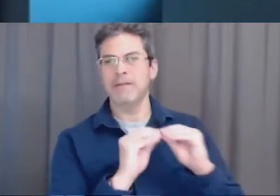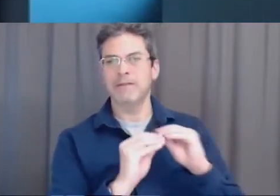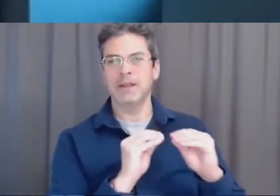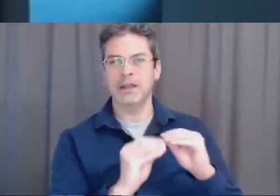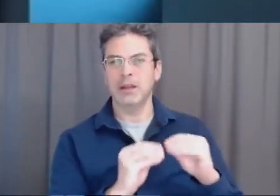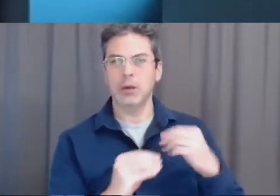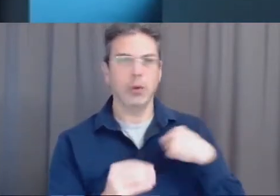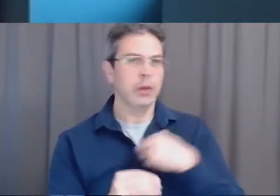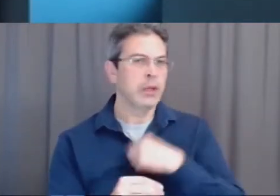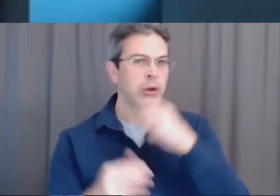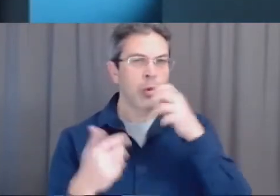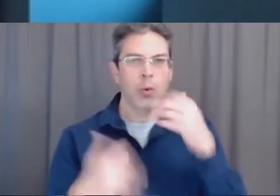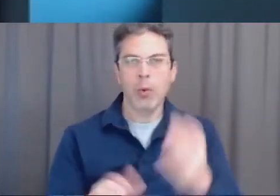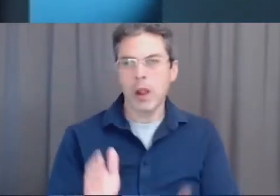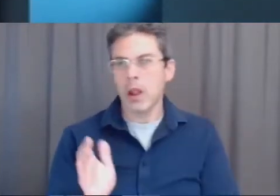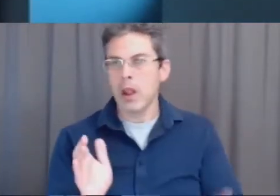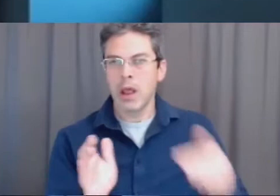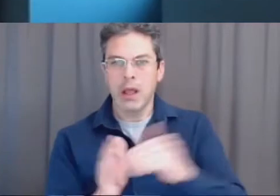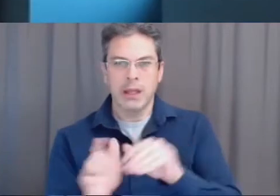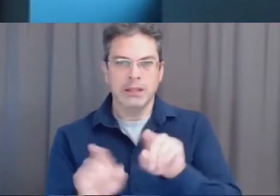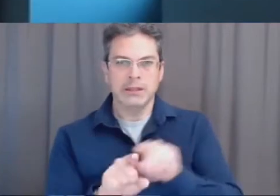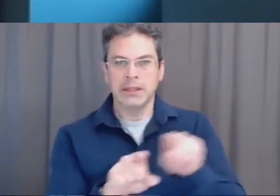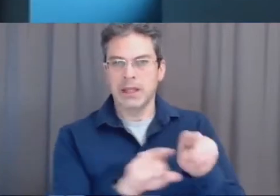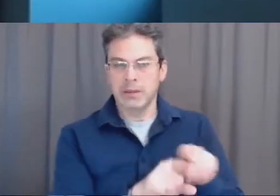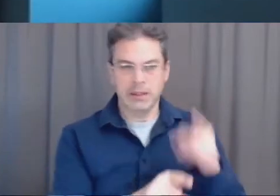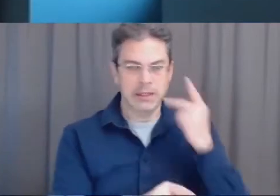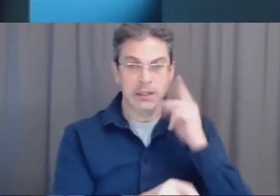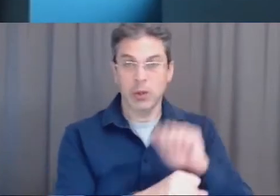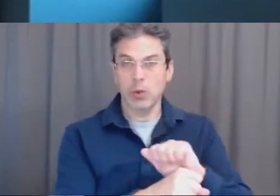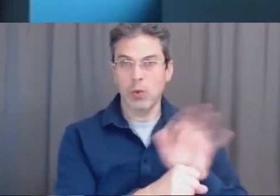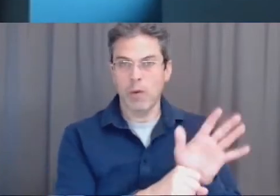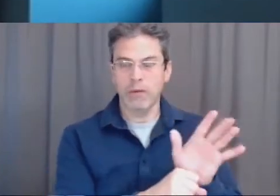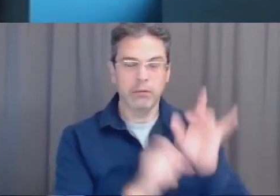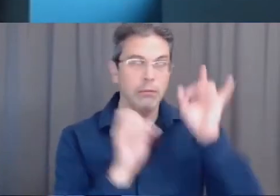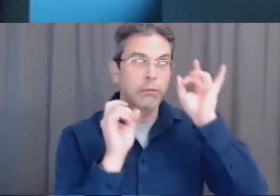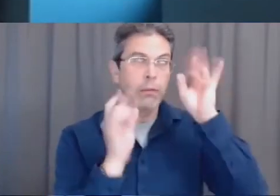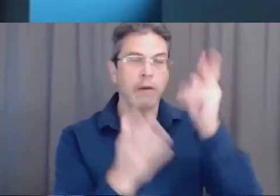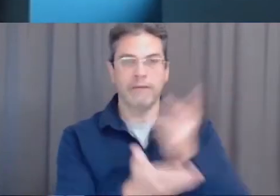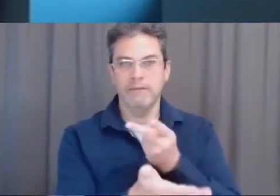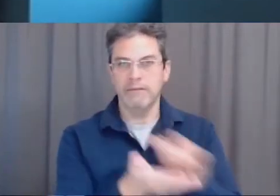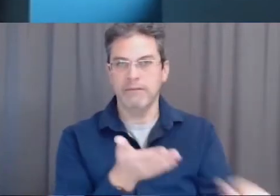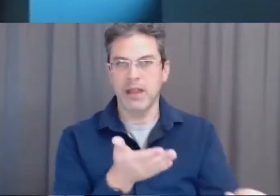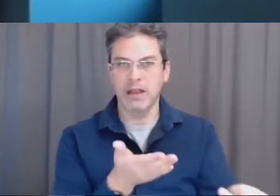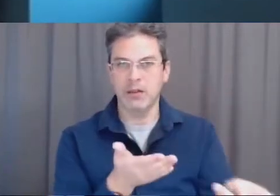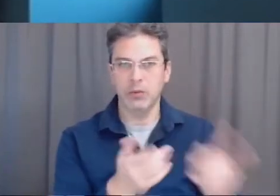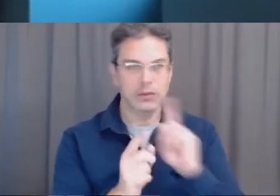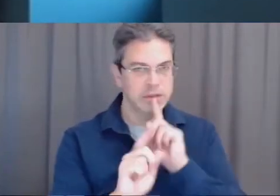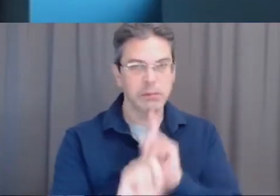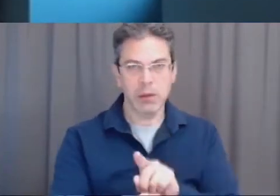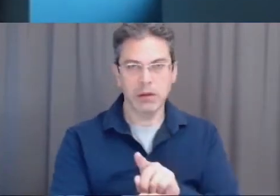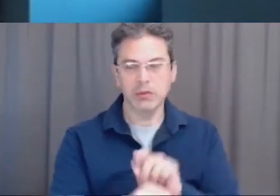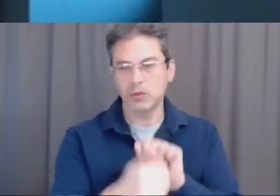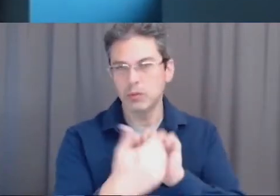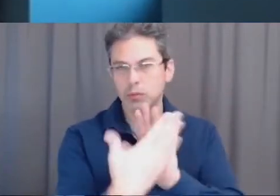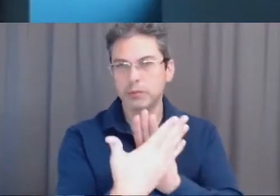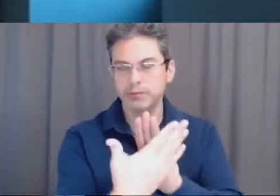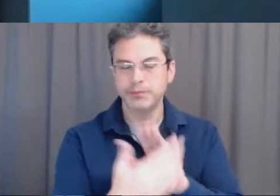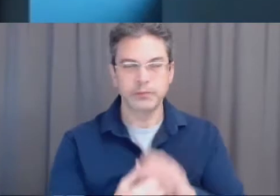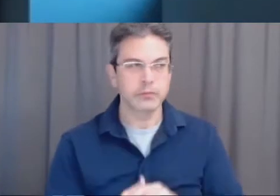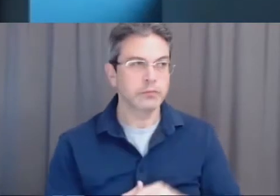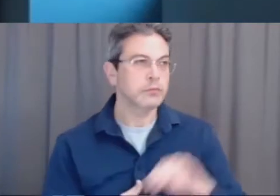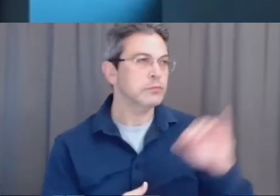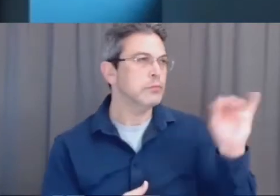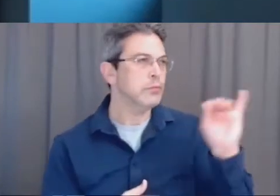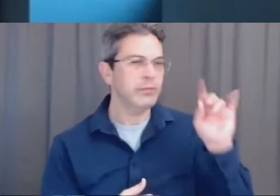totally inadequate early response to COVID-19. And we should be seeking to cooperate with China